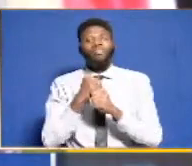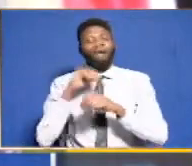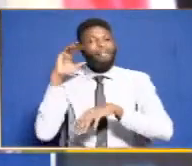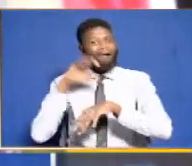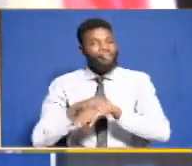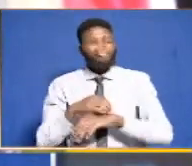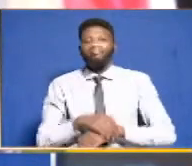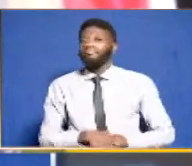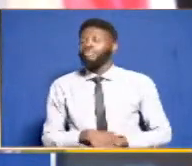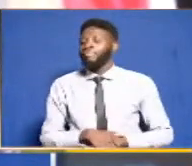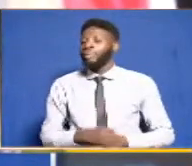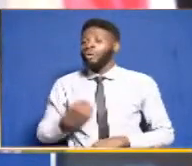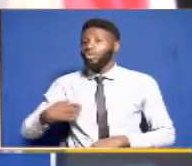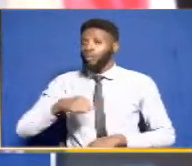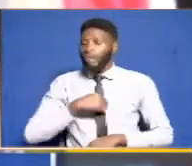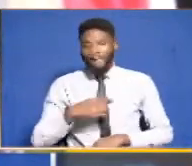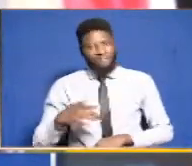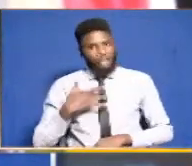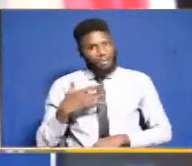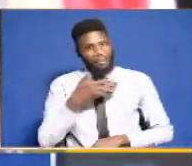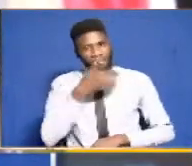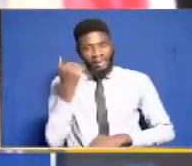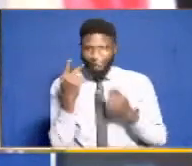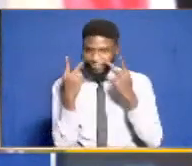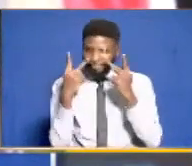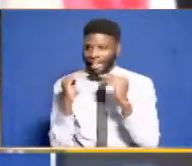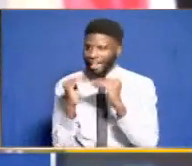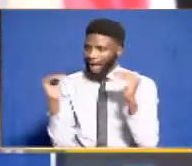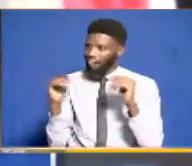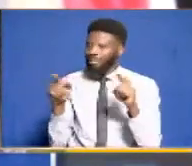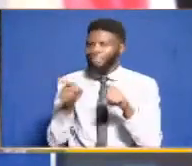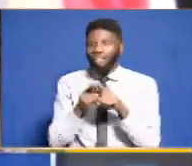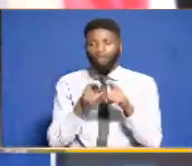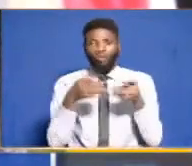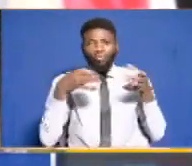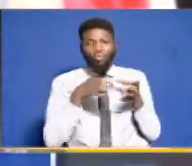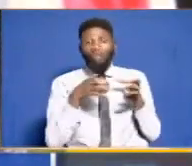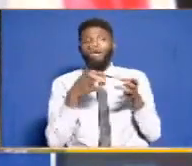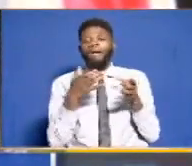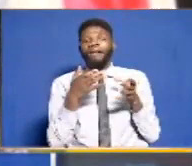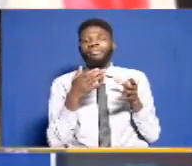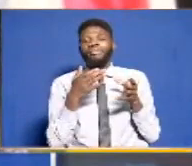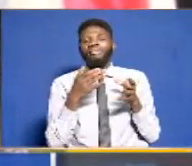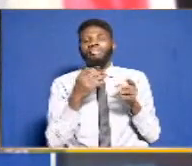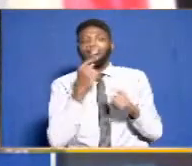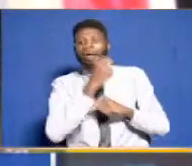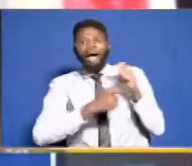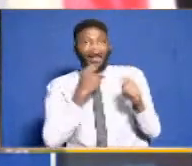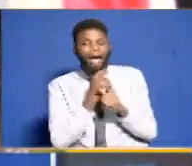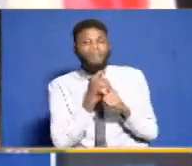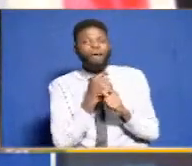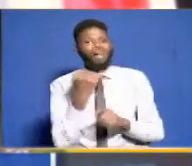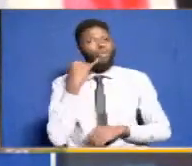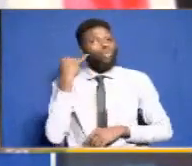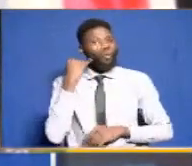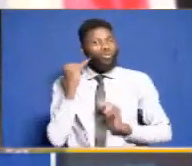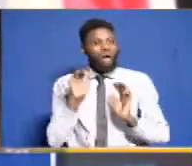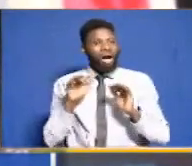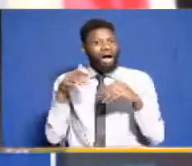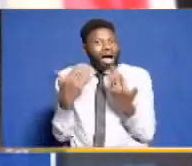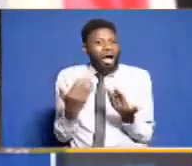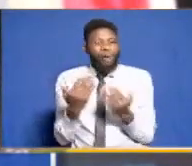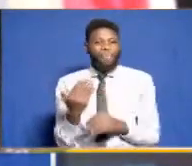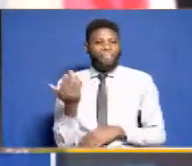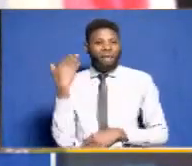necessary to look at both the level or the categorization of Nakuru at that particular time.